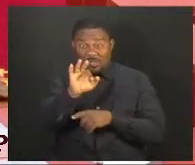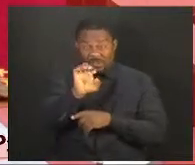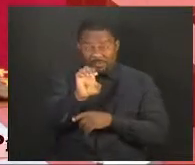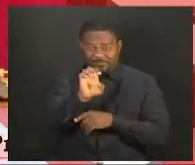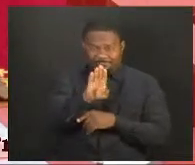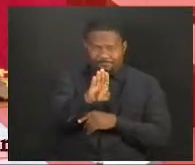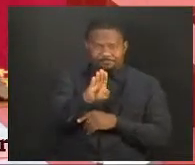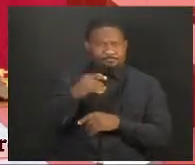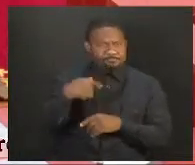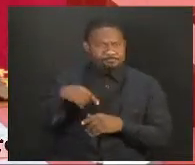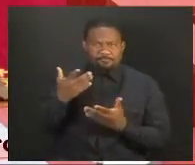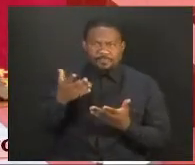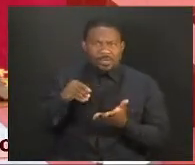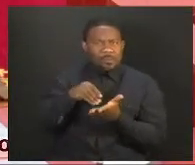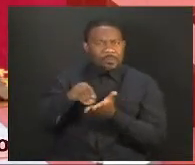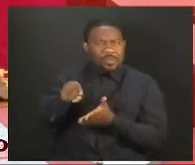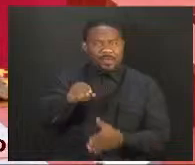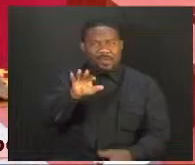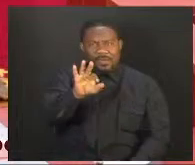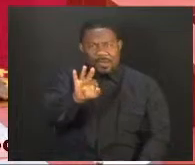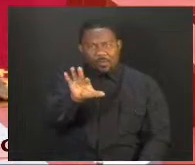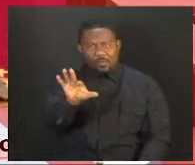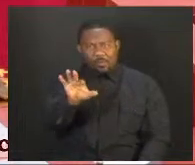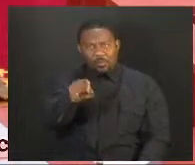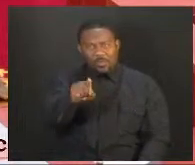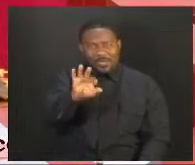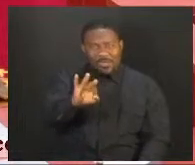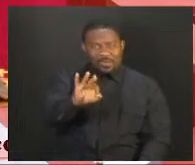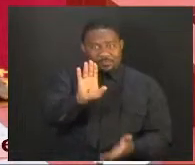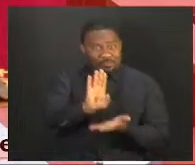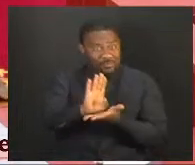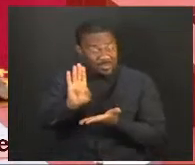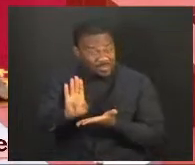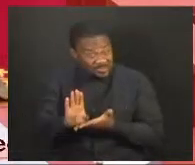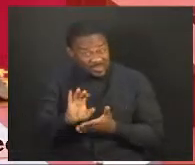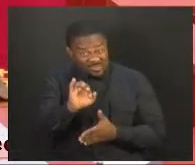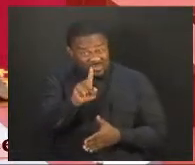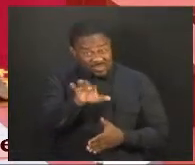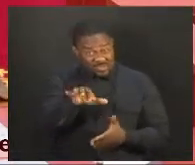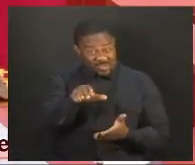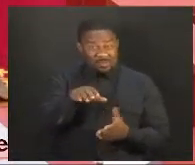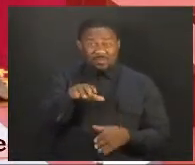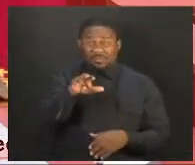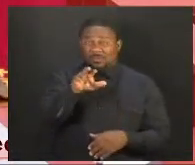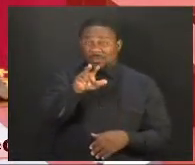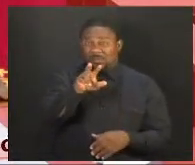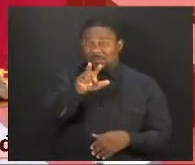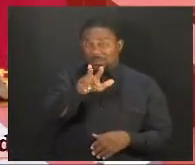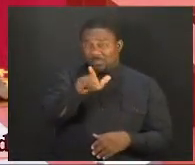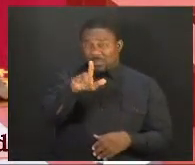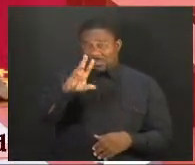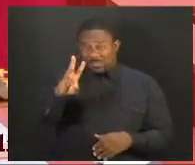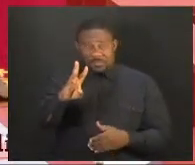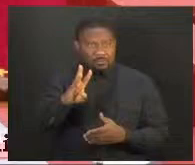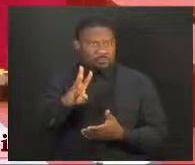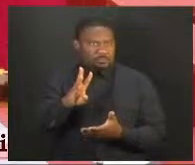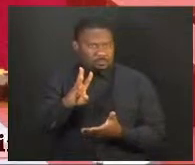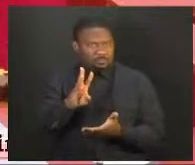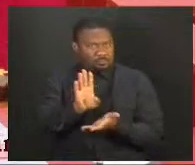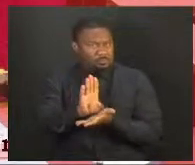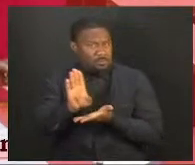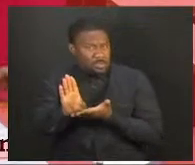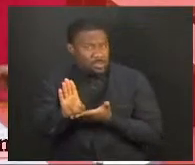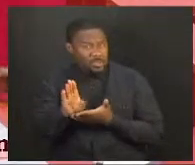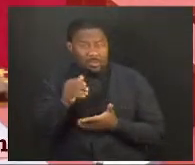were called upon to pay 9.9 billion. July, we'll be paying 6.2 billion. And August, we'll be paying 10.1